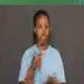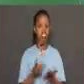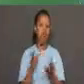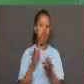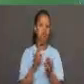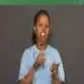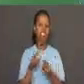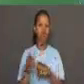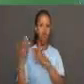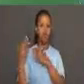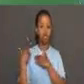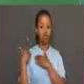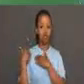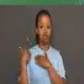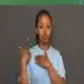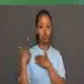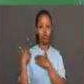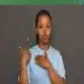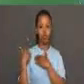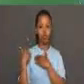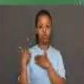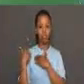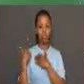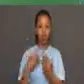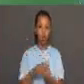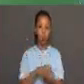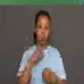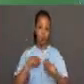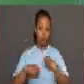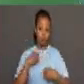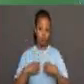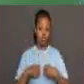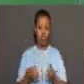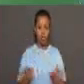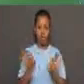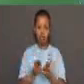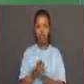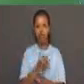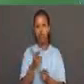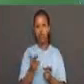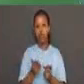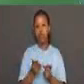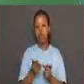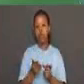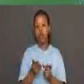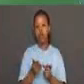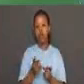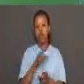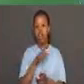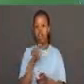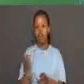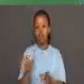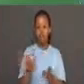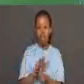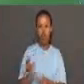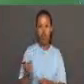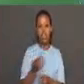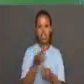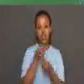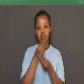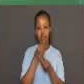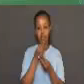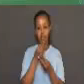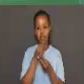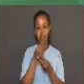carried to the storage organs, where they are needed to provide a surplus of food for